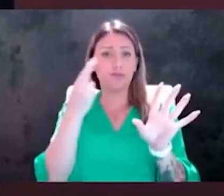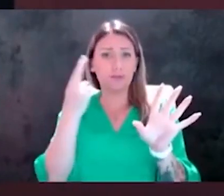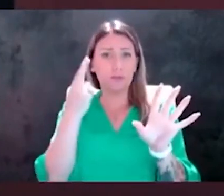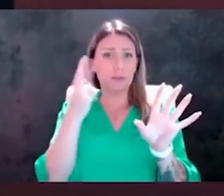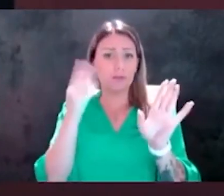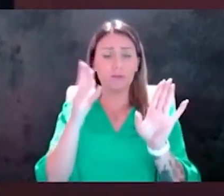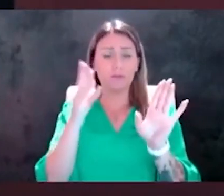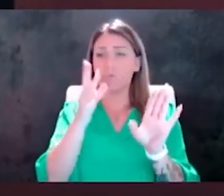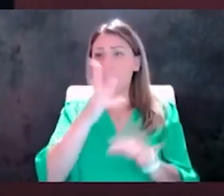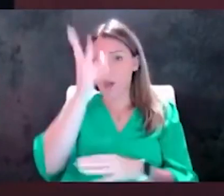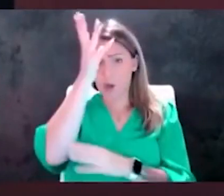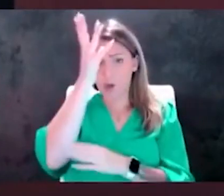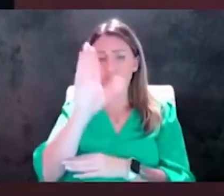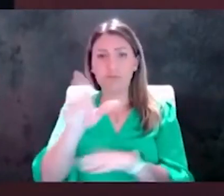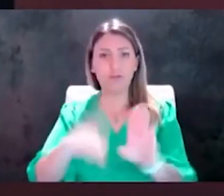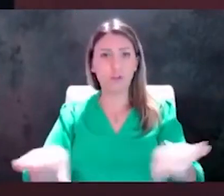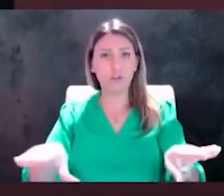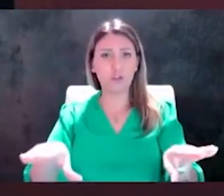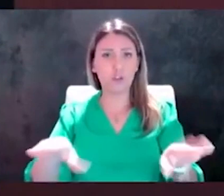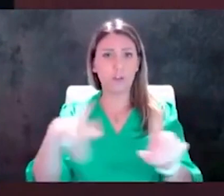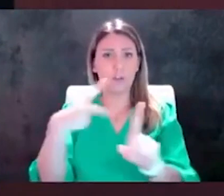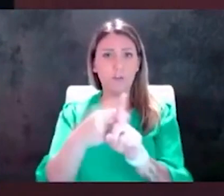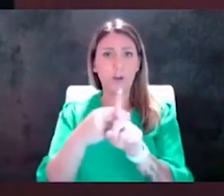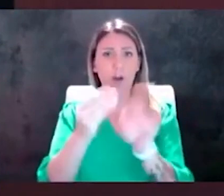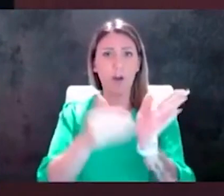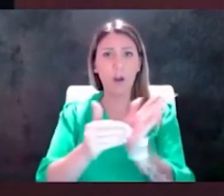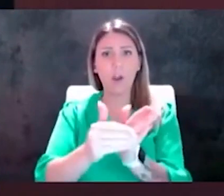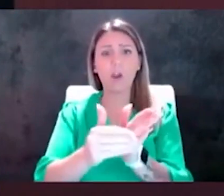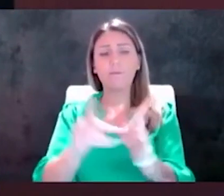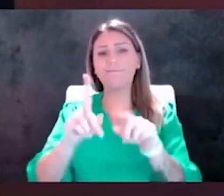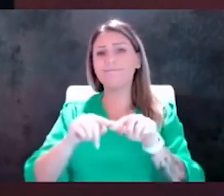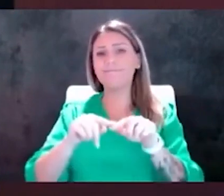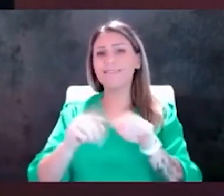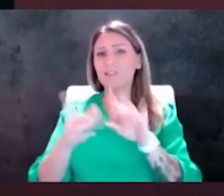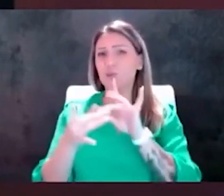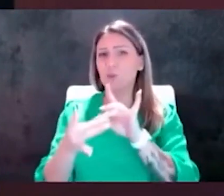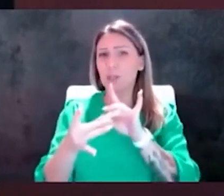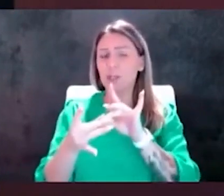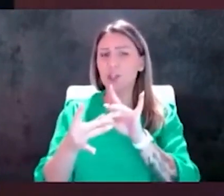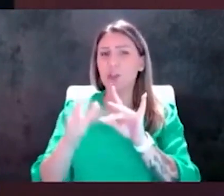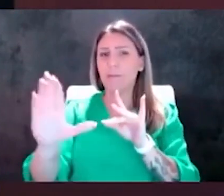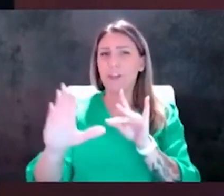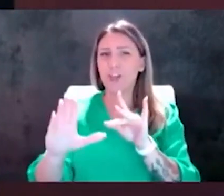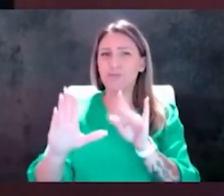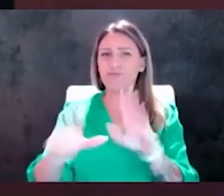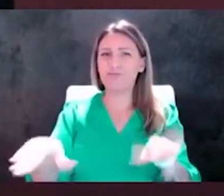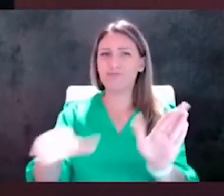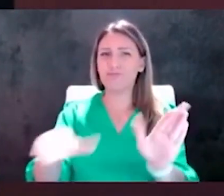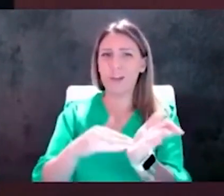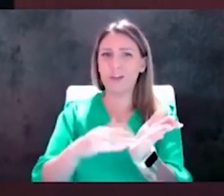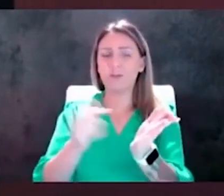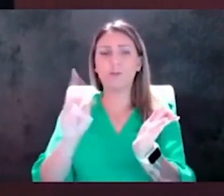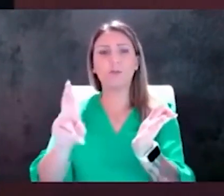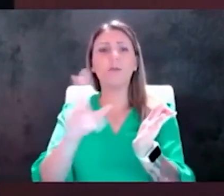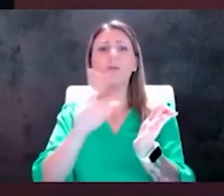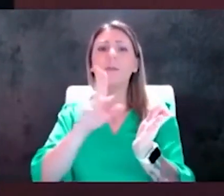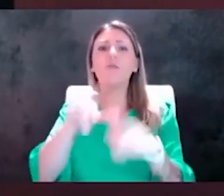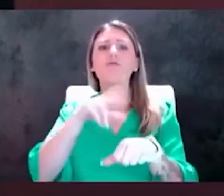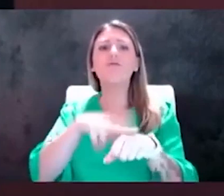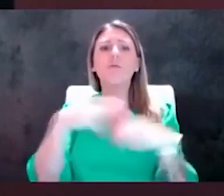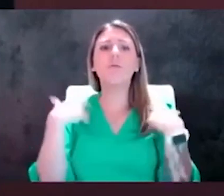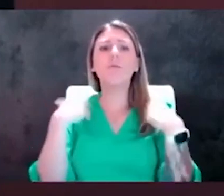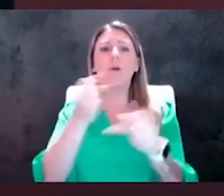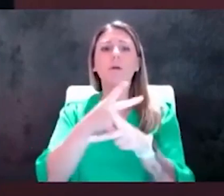vaccinated is often dependent upon their relationship with the pediatrician and their chronic, whoever is their normal healthcare provider.